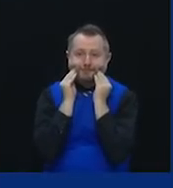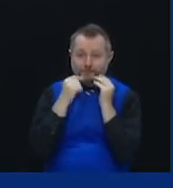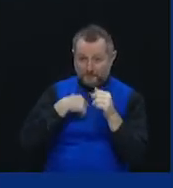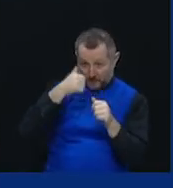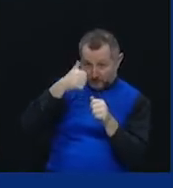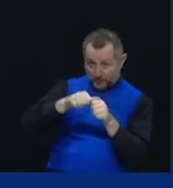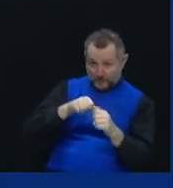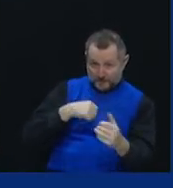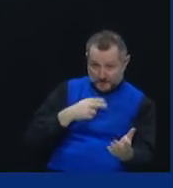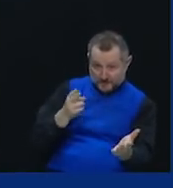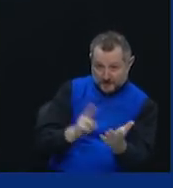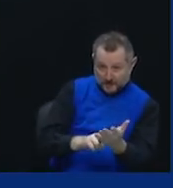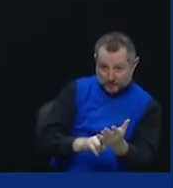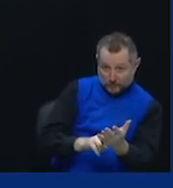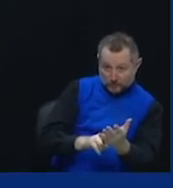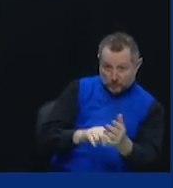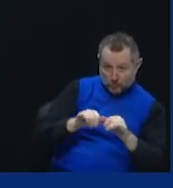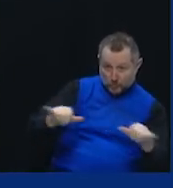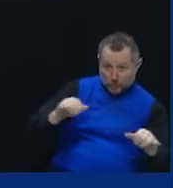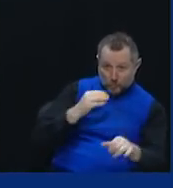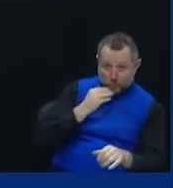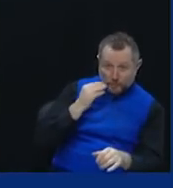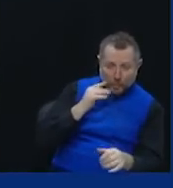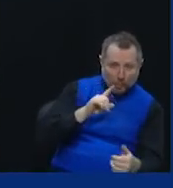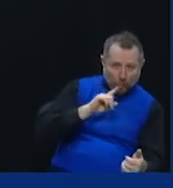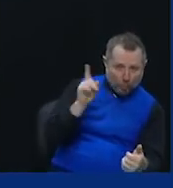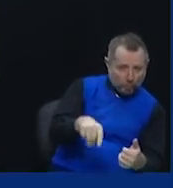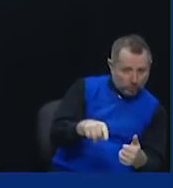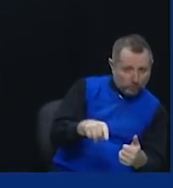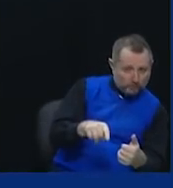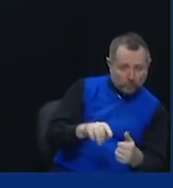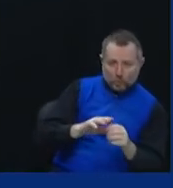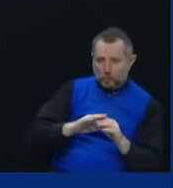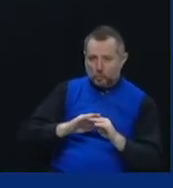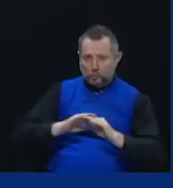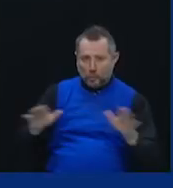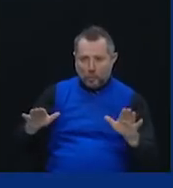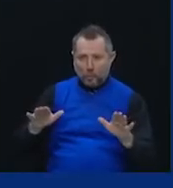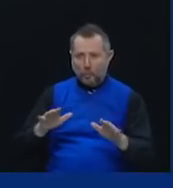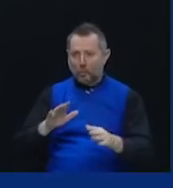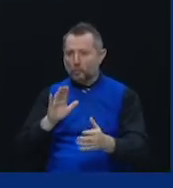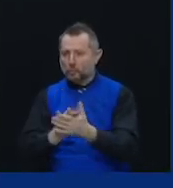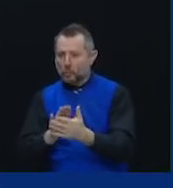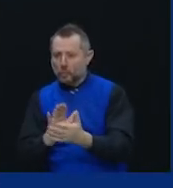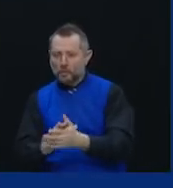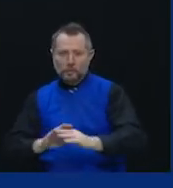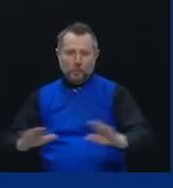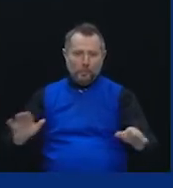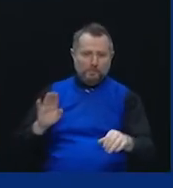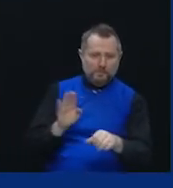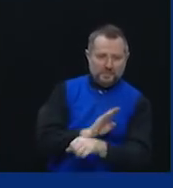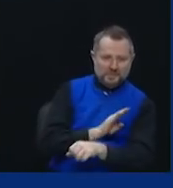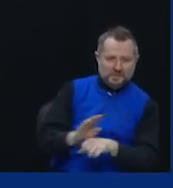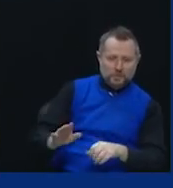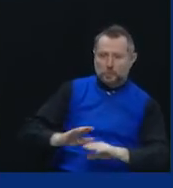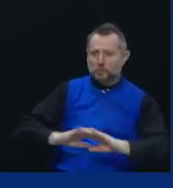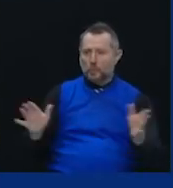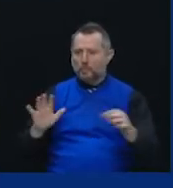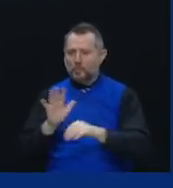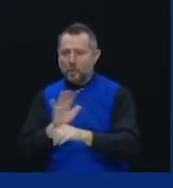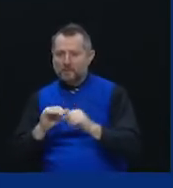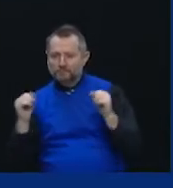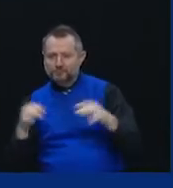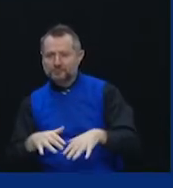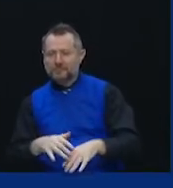order. Everybody stay home. No school, no business, no movie theaters, no restaurants. Stay